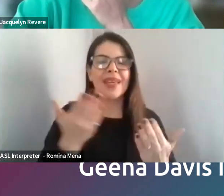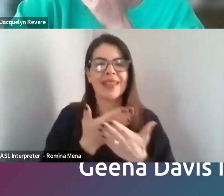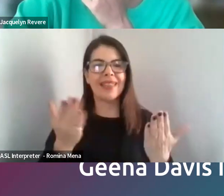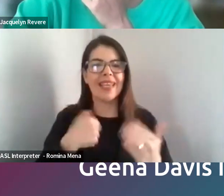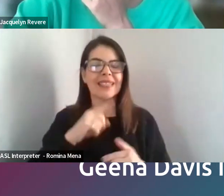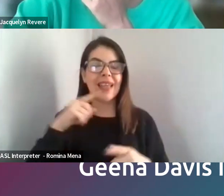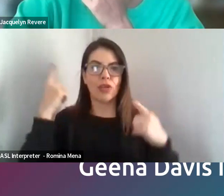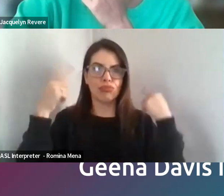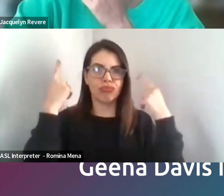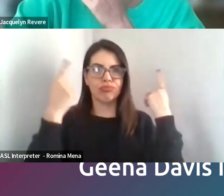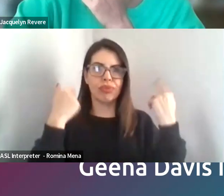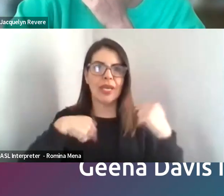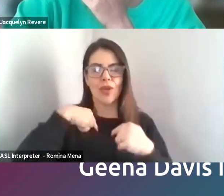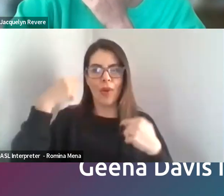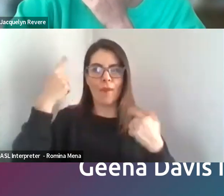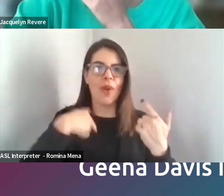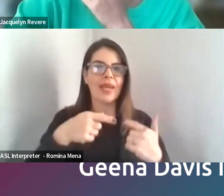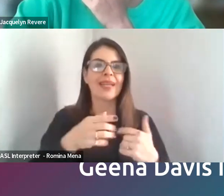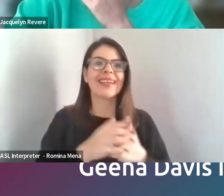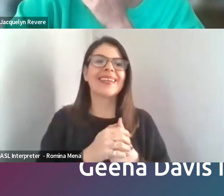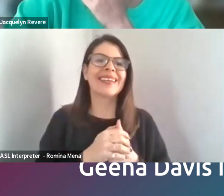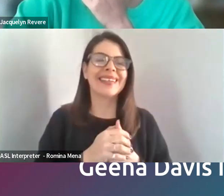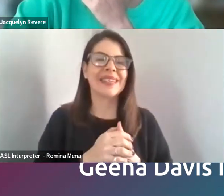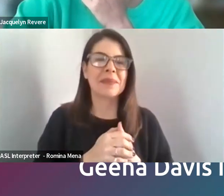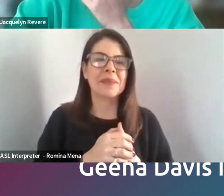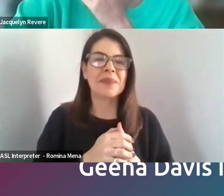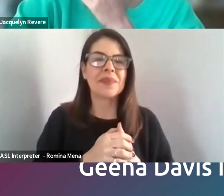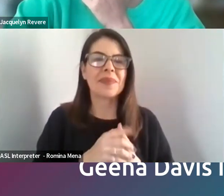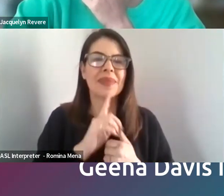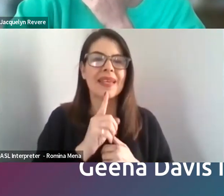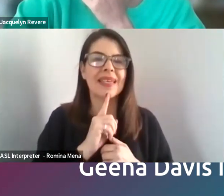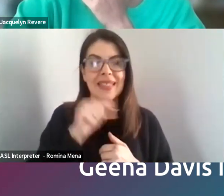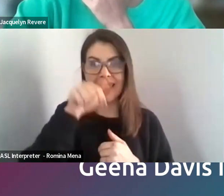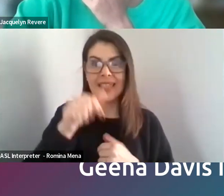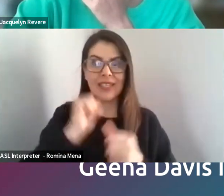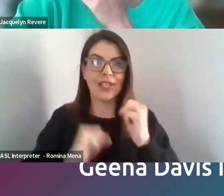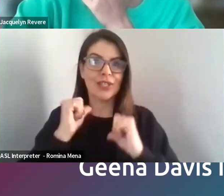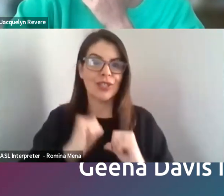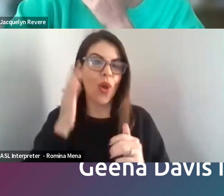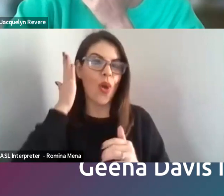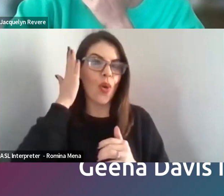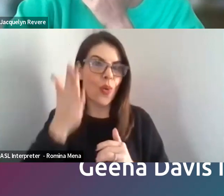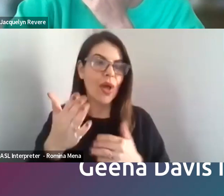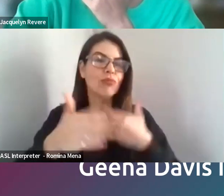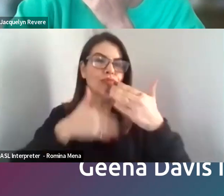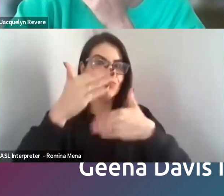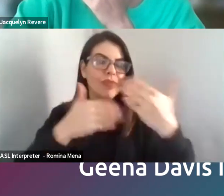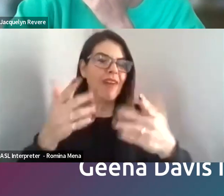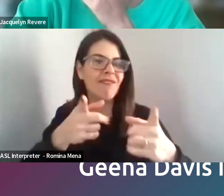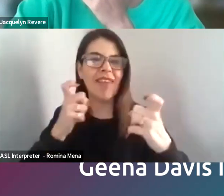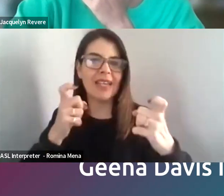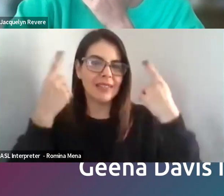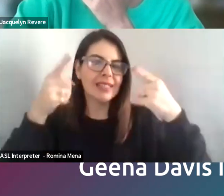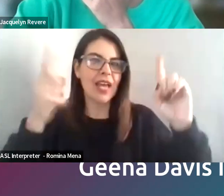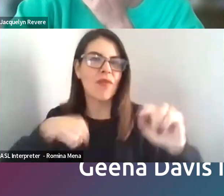kind of spin around in your brain as, God willing, this show will go fast and furious and we'll